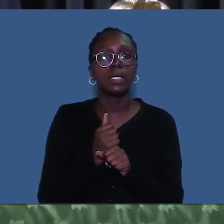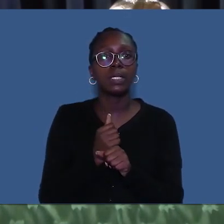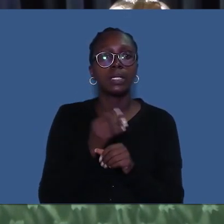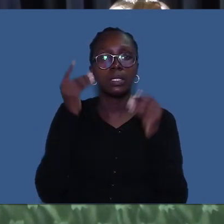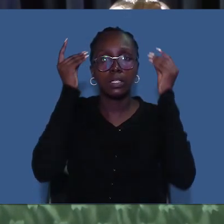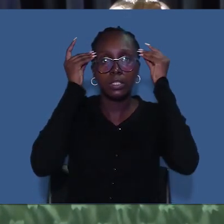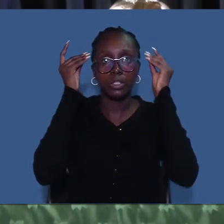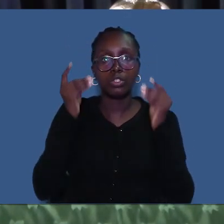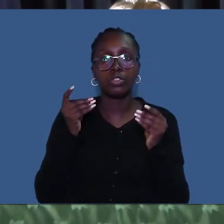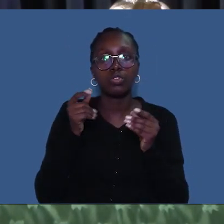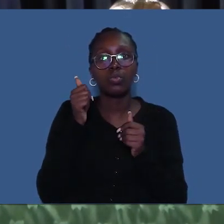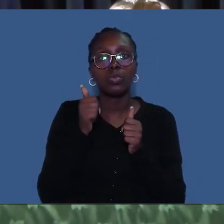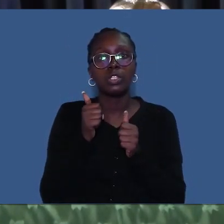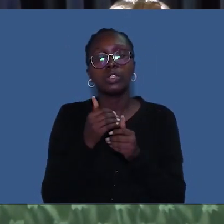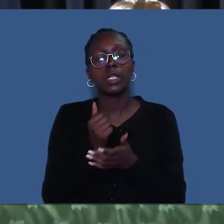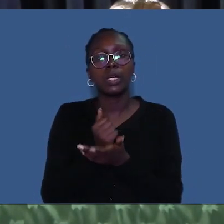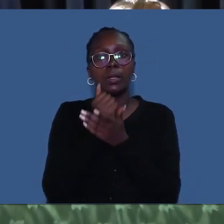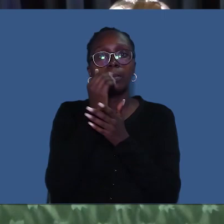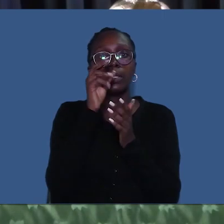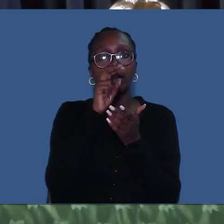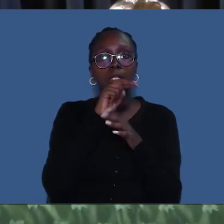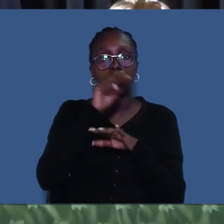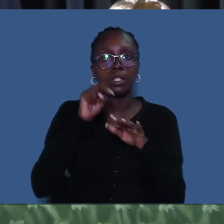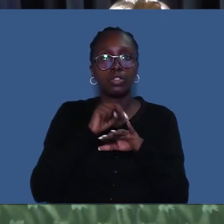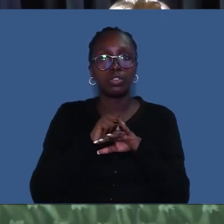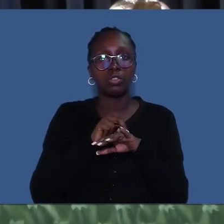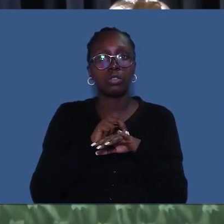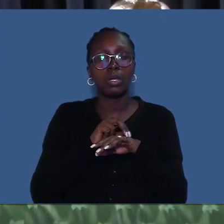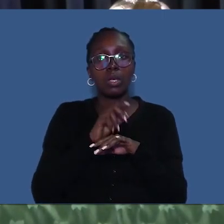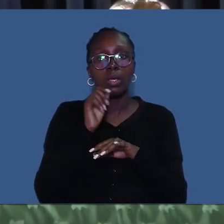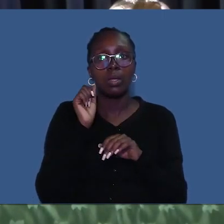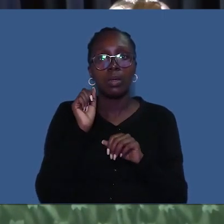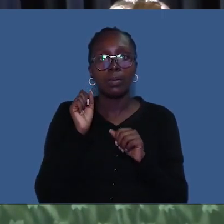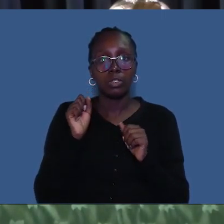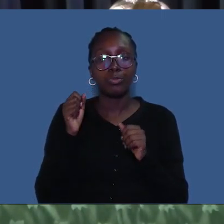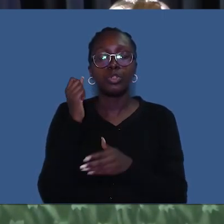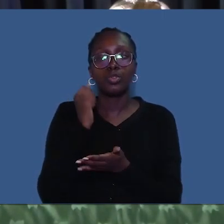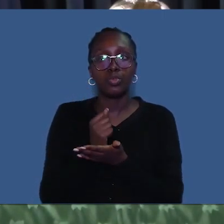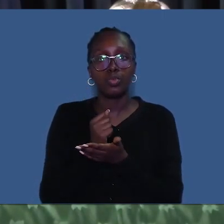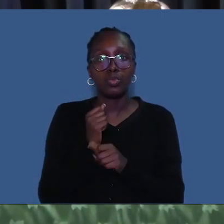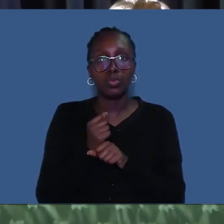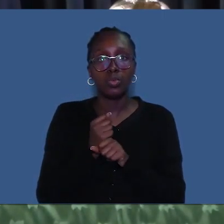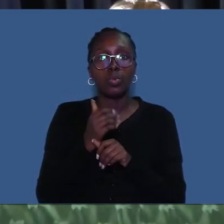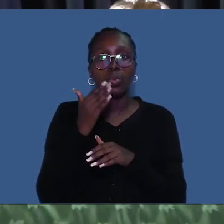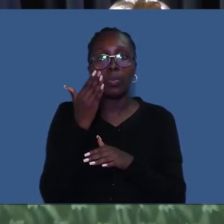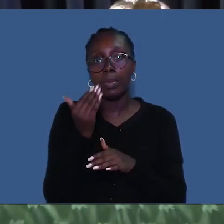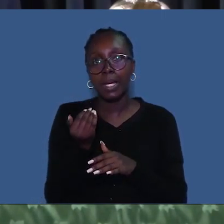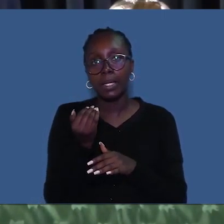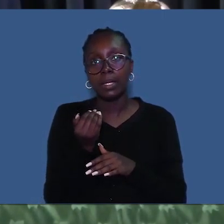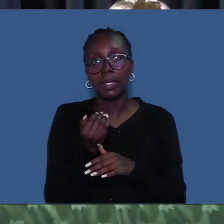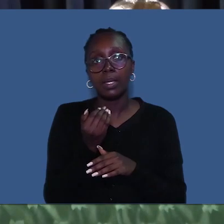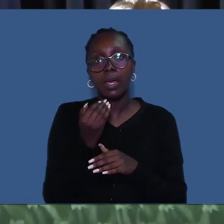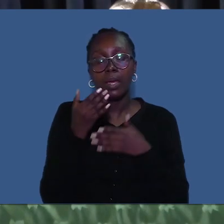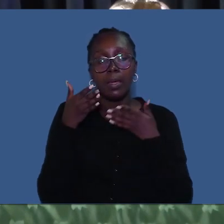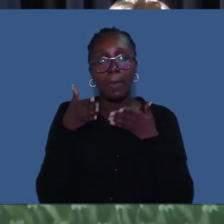face as a nation, including the ones that I've just listed. They can do this by enacting appropriate policies and